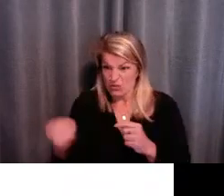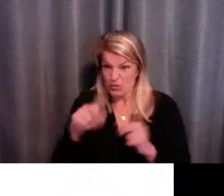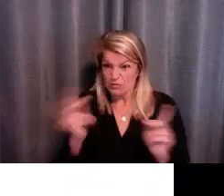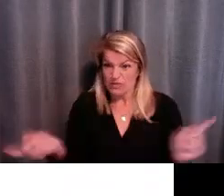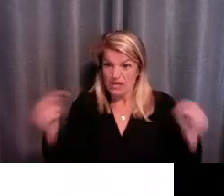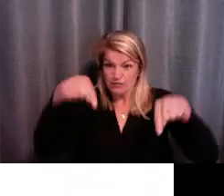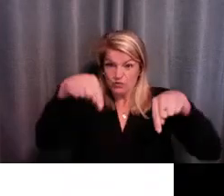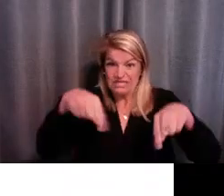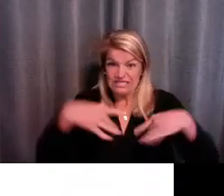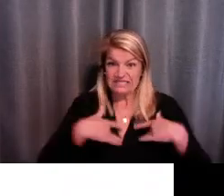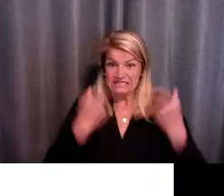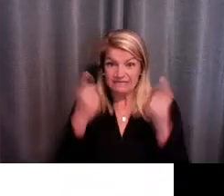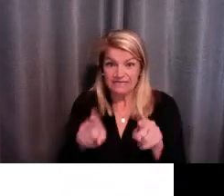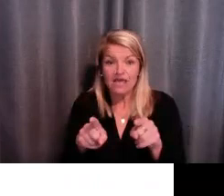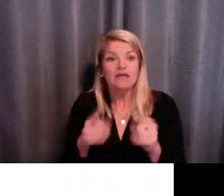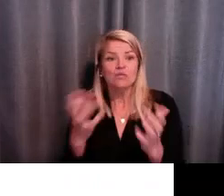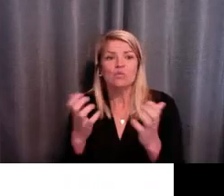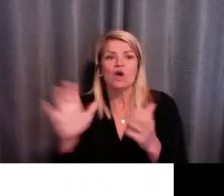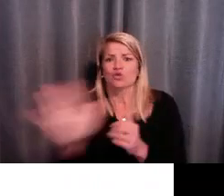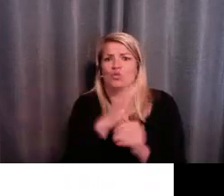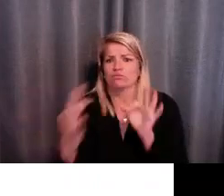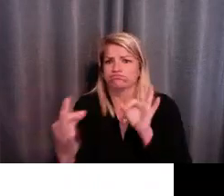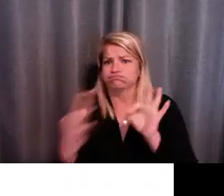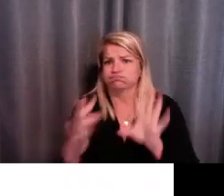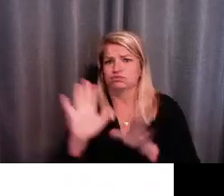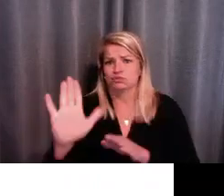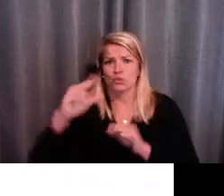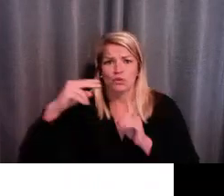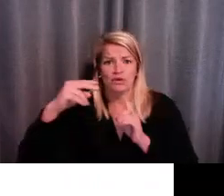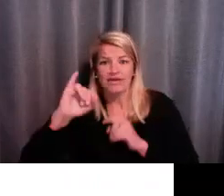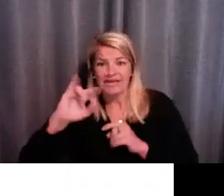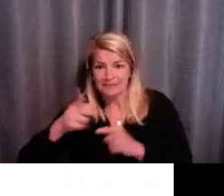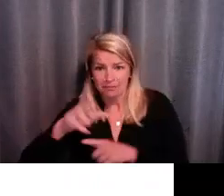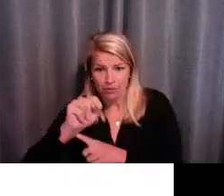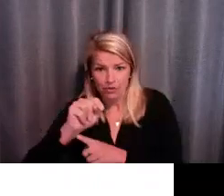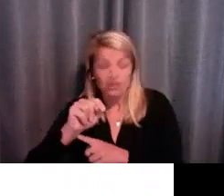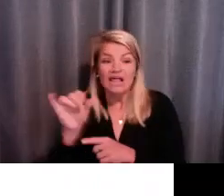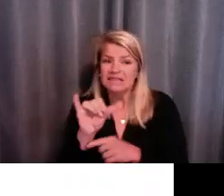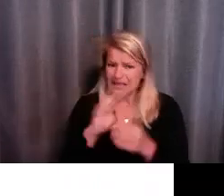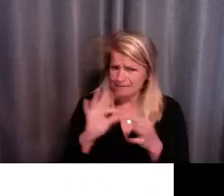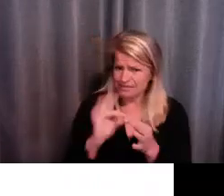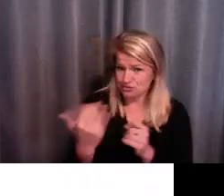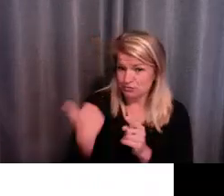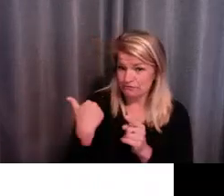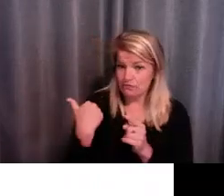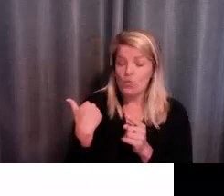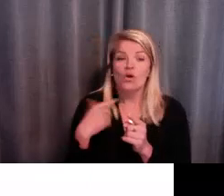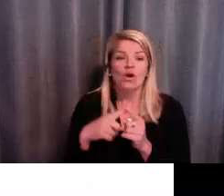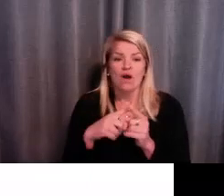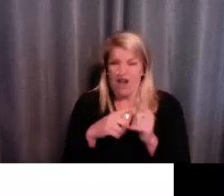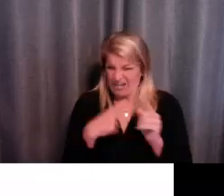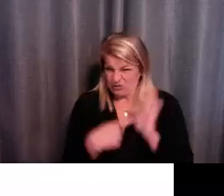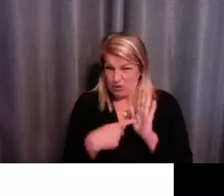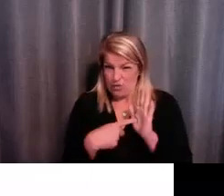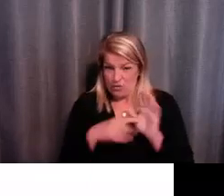of the Global Disability Summit, because, as I said before, all the countries that I shown